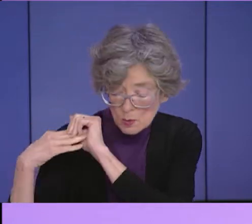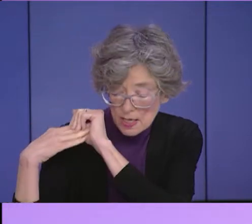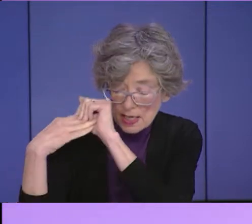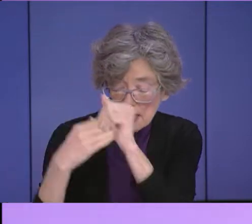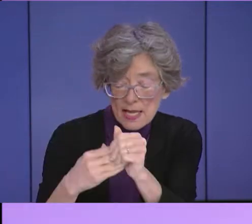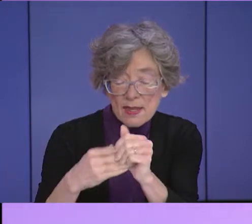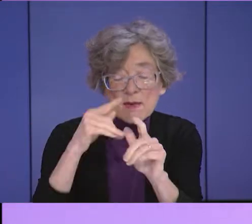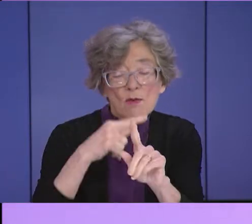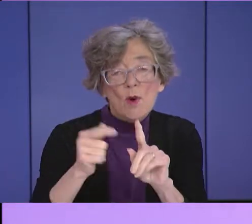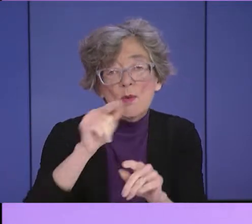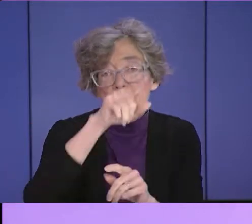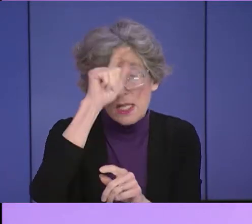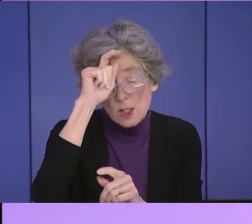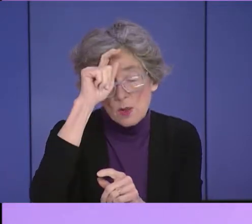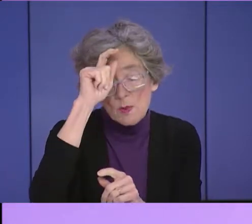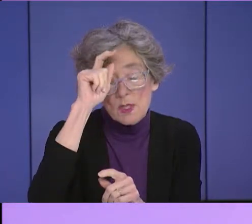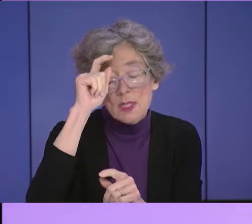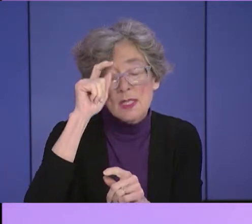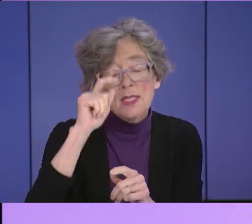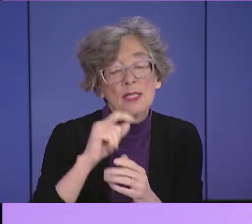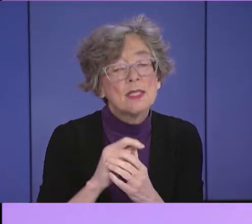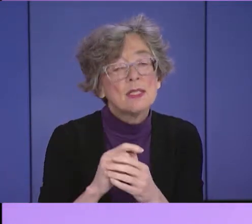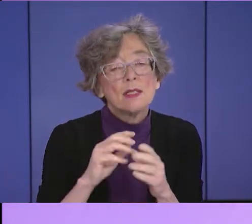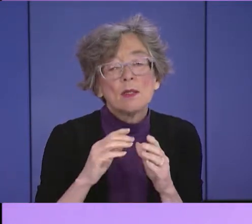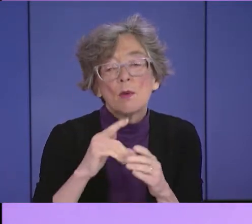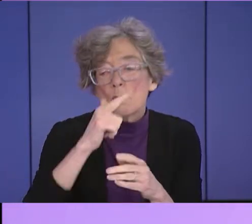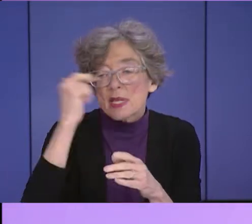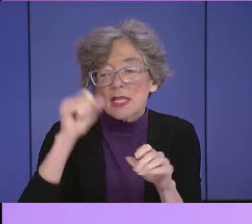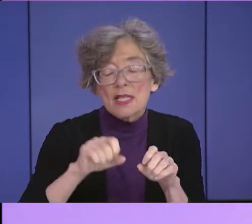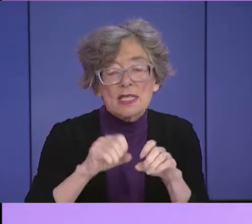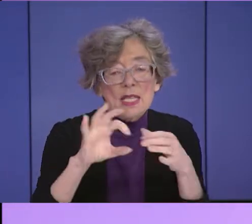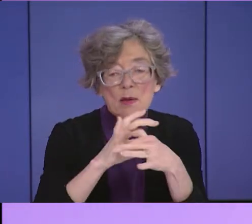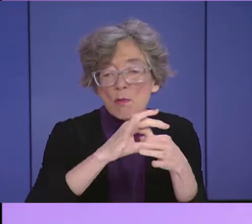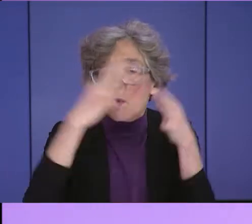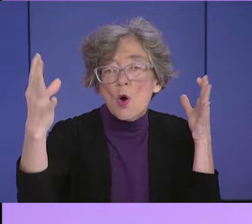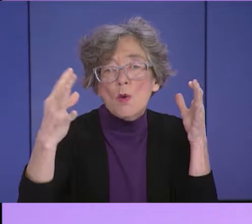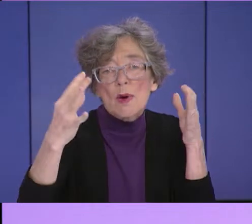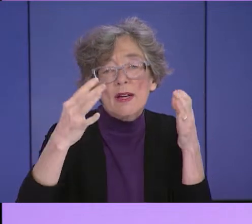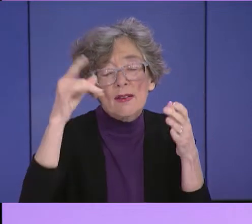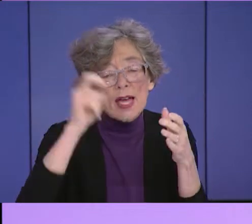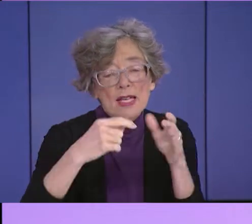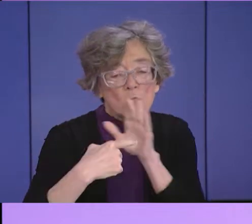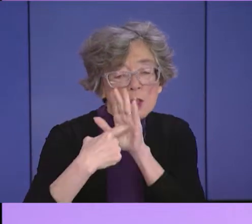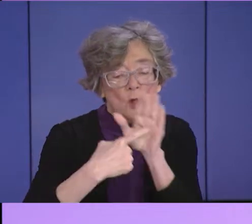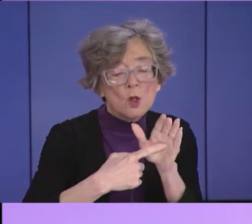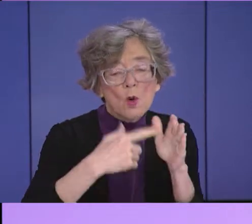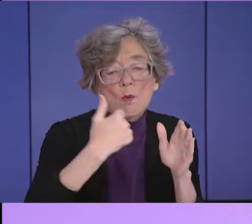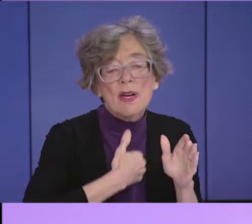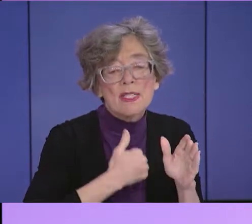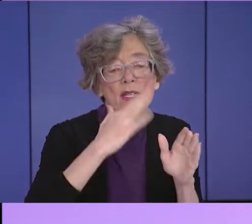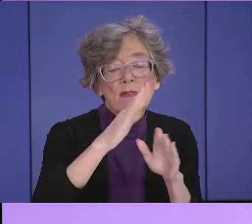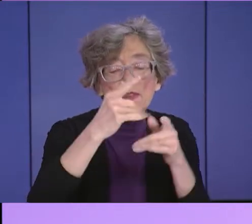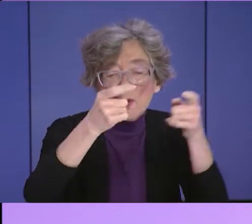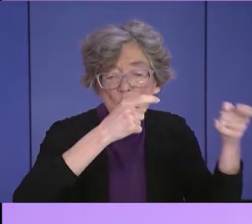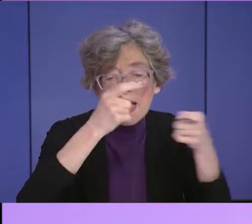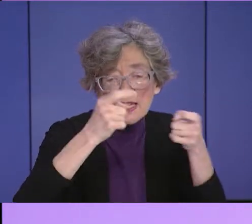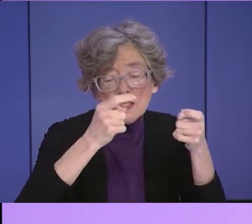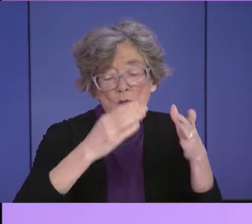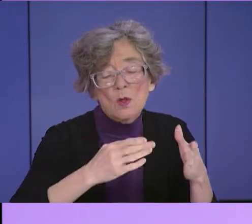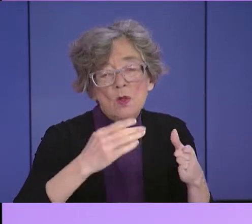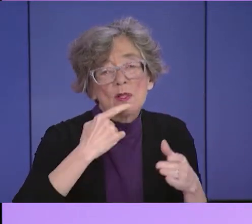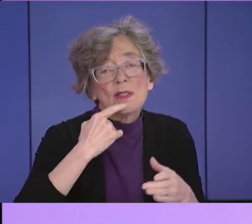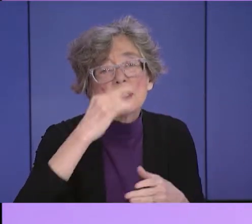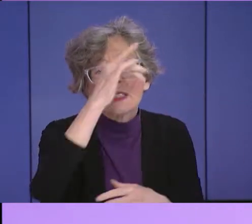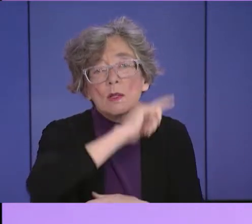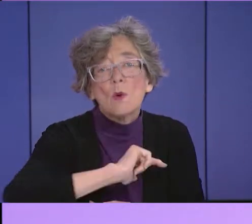from the land of Egypt. For they broke my covenant, and I had to show myself their master, says